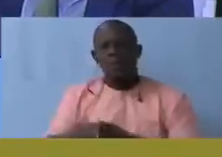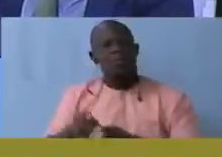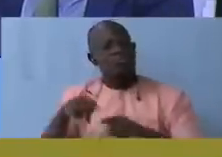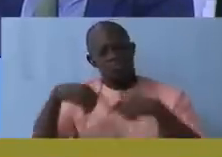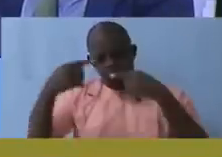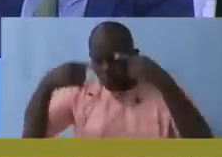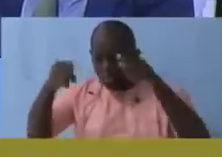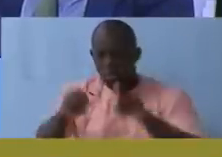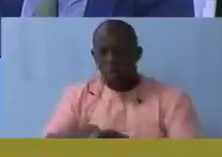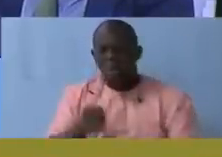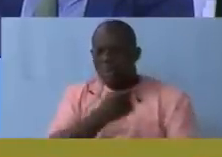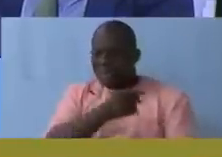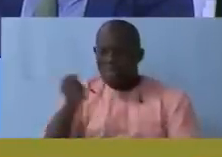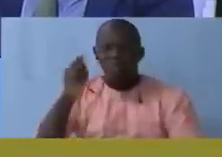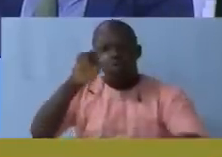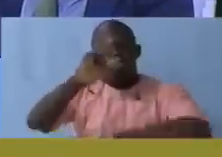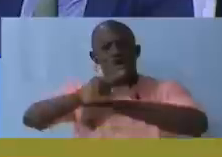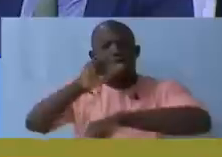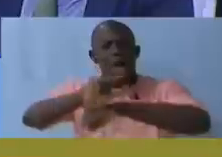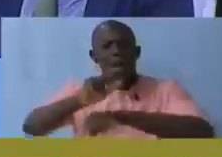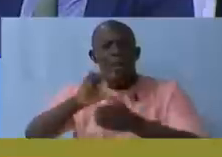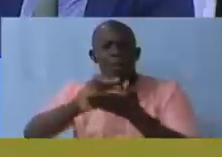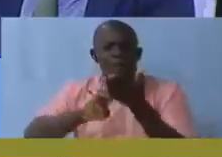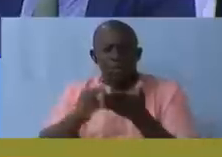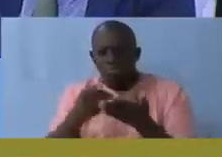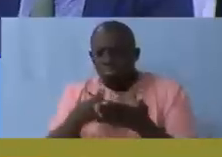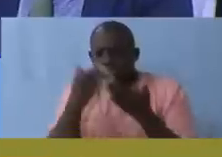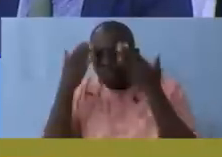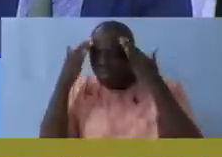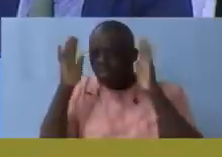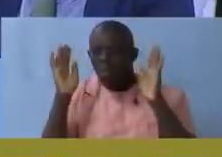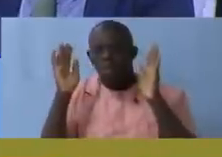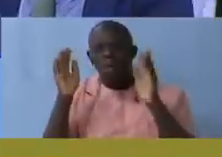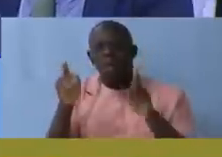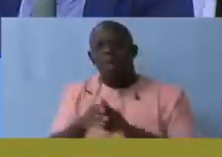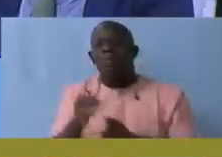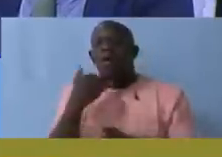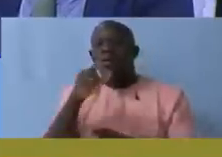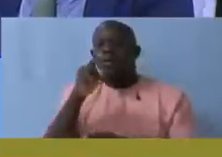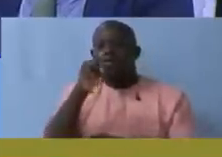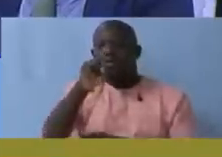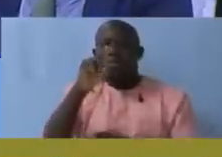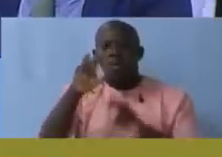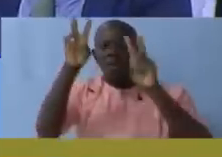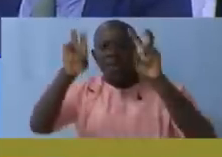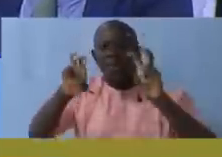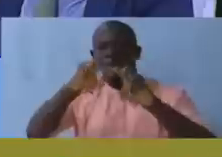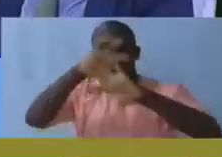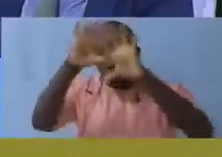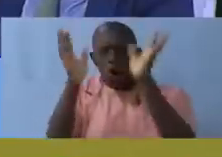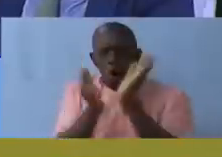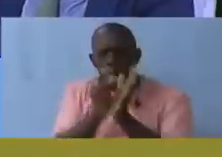herbal medication. I don't know. Did the test ever come out negative?